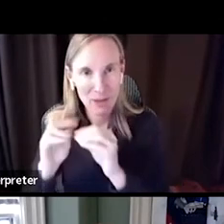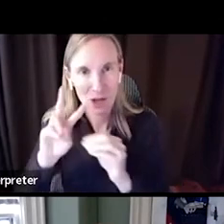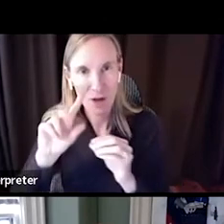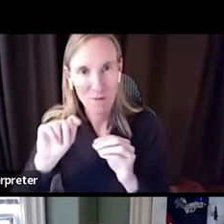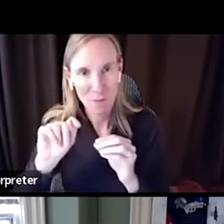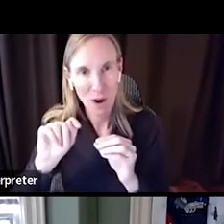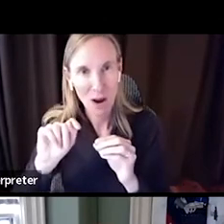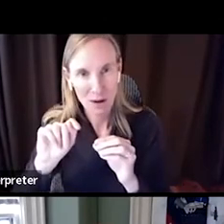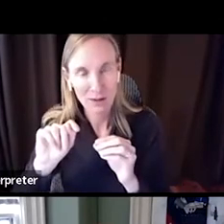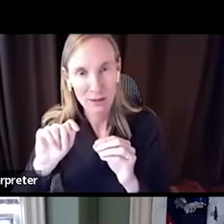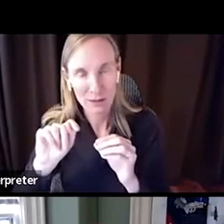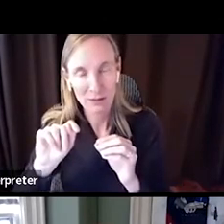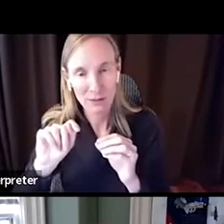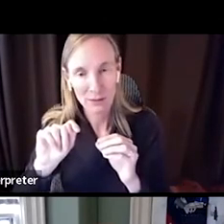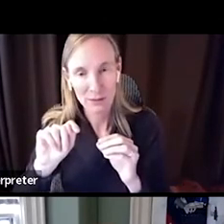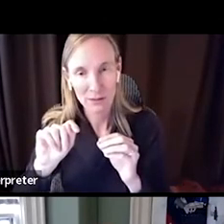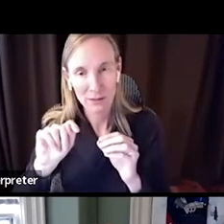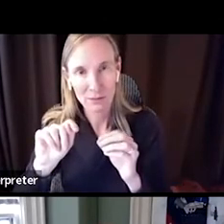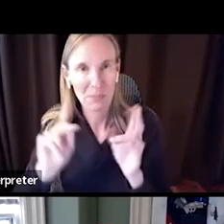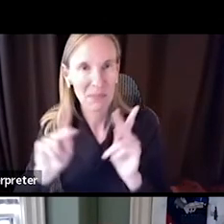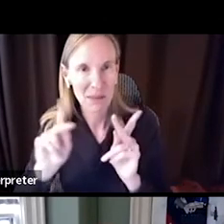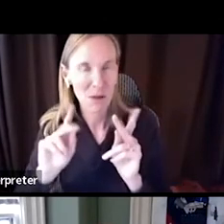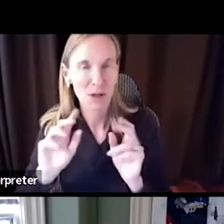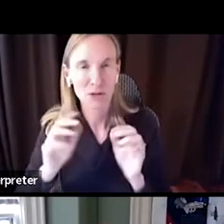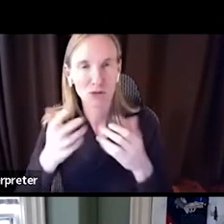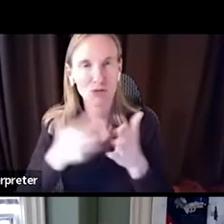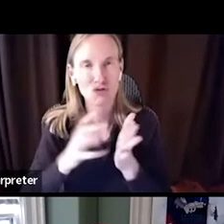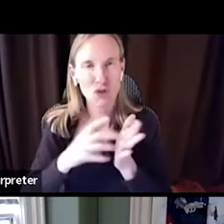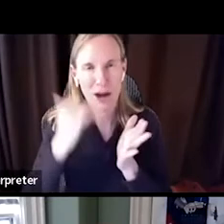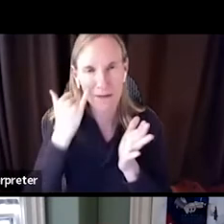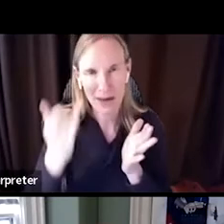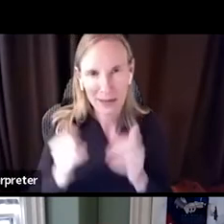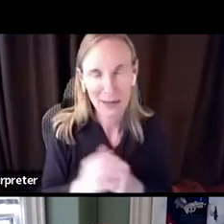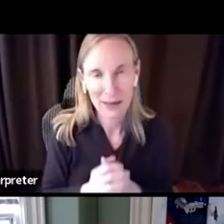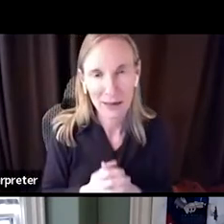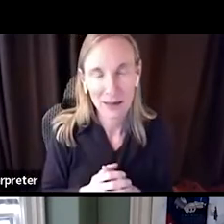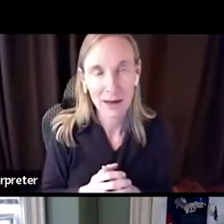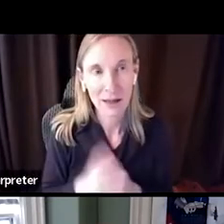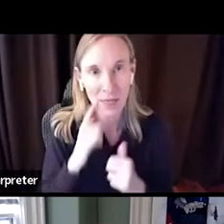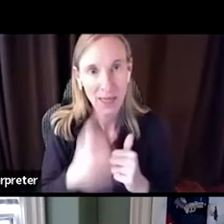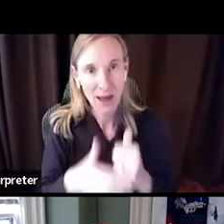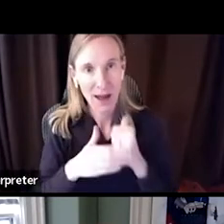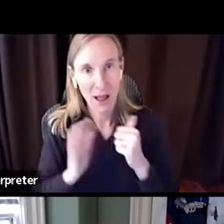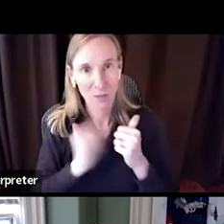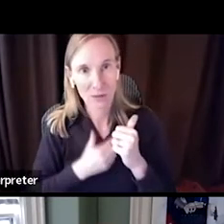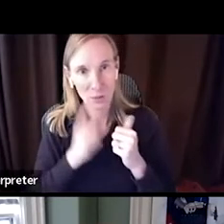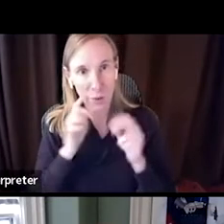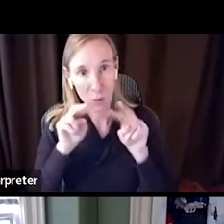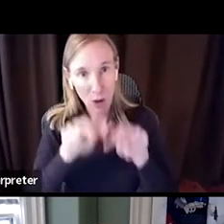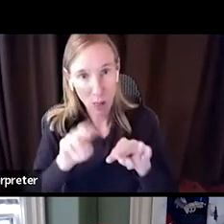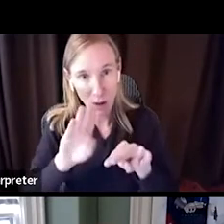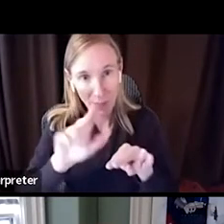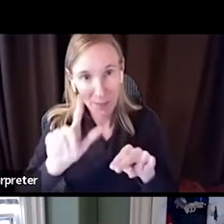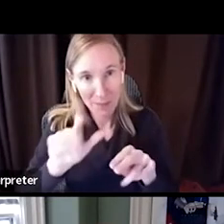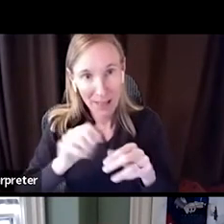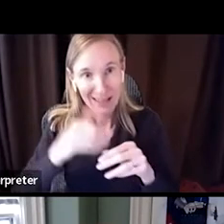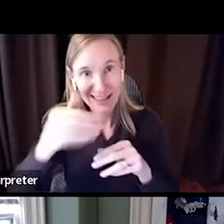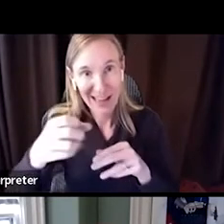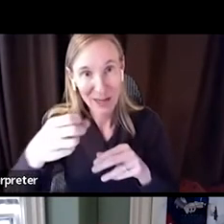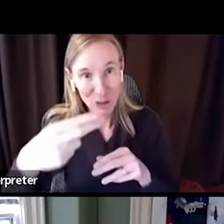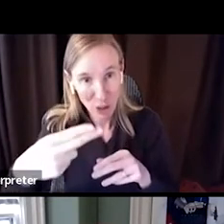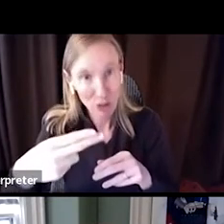best, you know, in round figures, I think that would be helpful then when we look at the bill next Thursday to